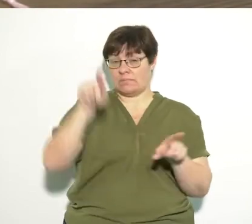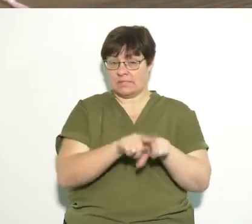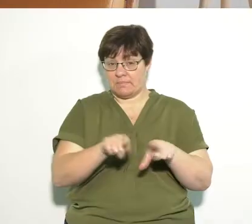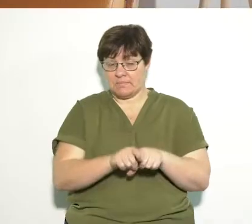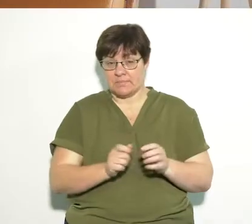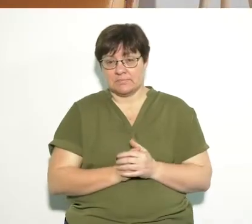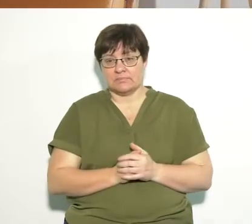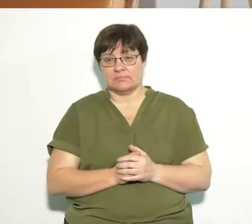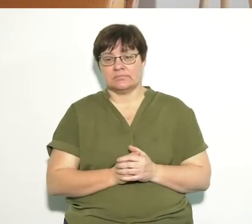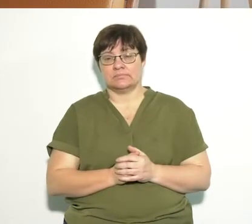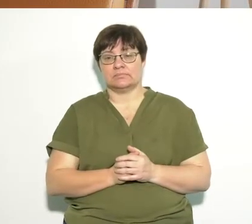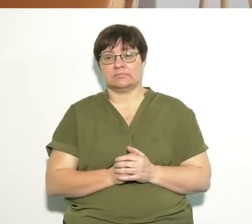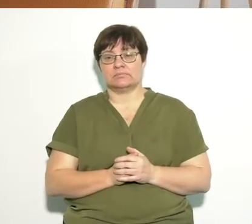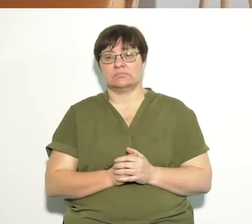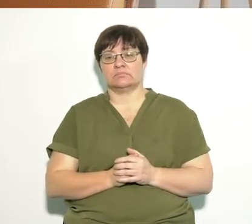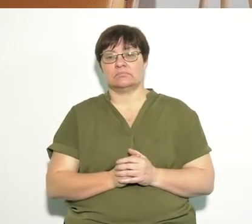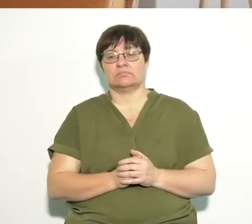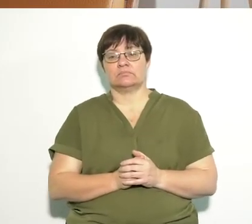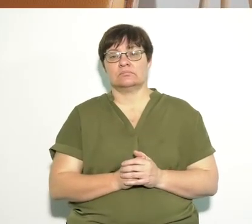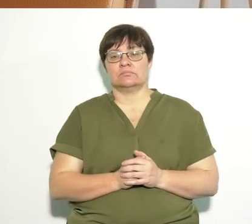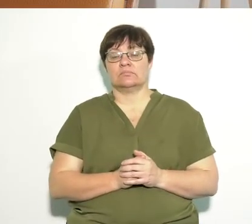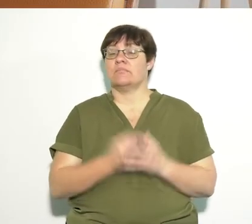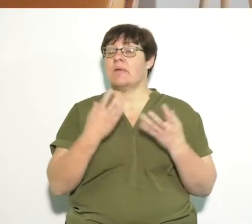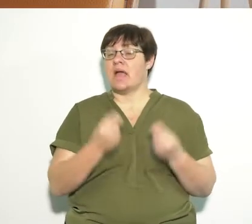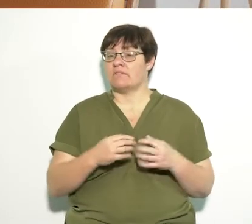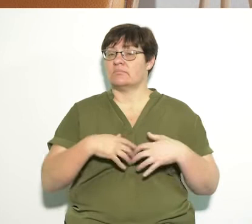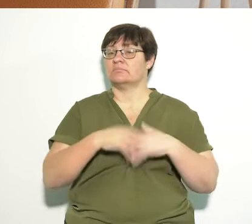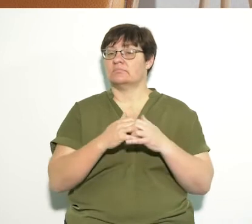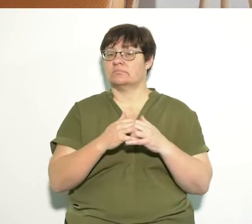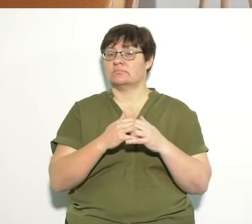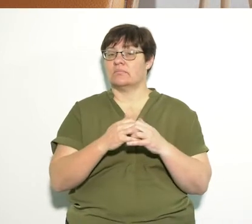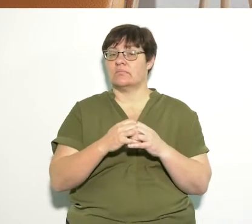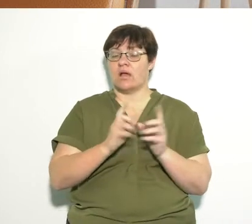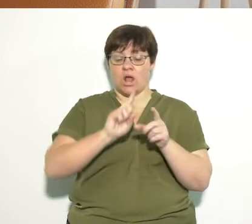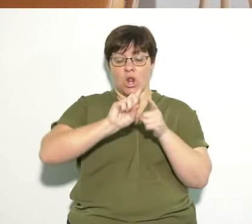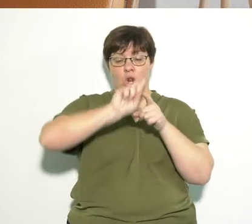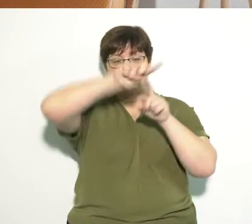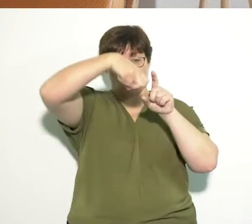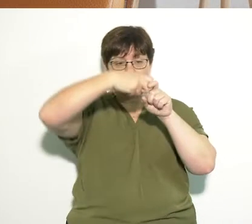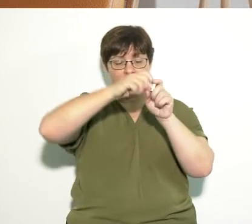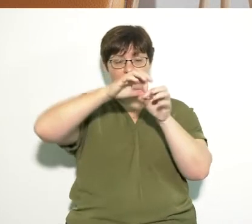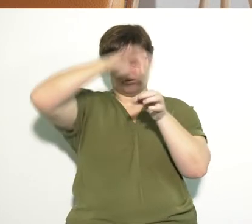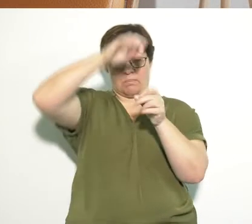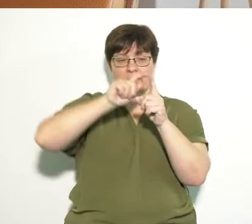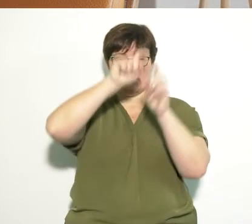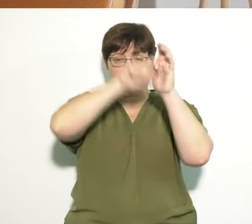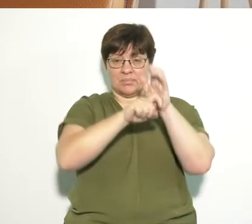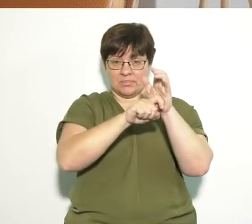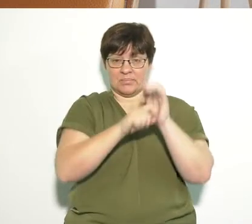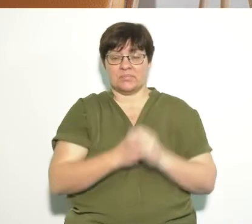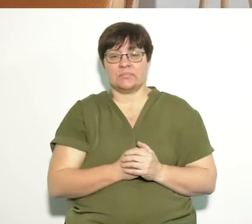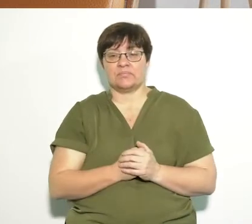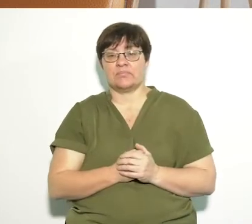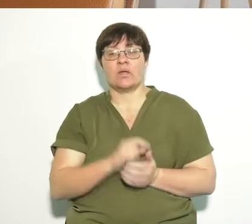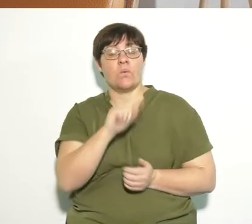top. The other thing to do is I have created loops at the top of my strings, and the